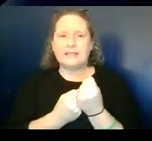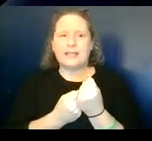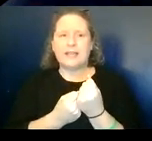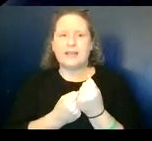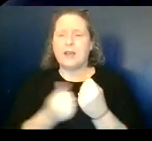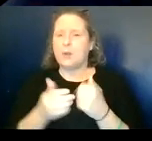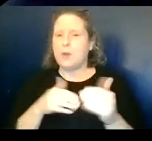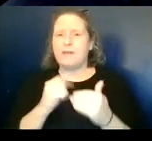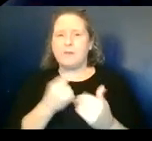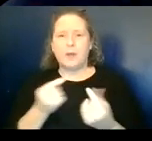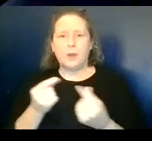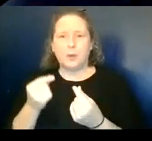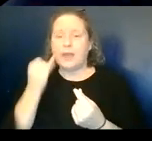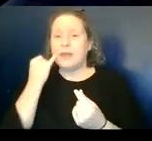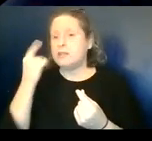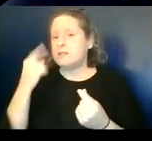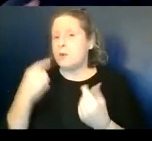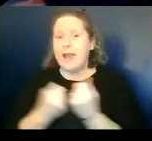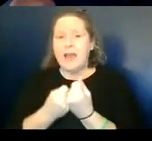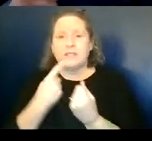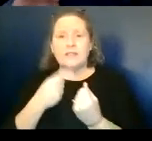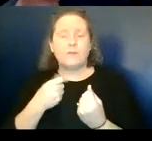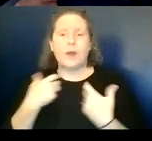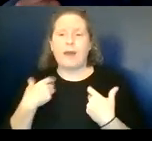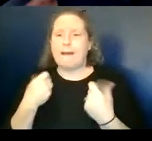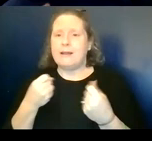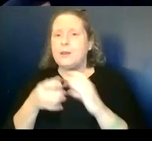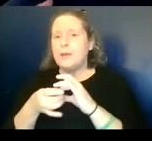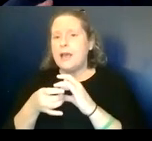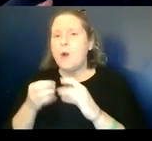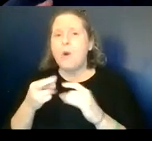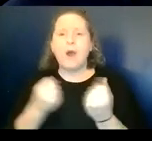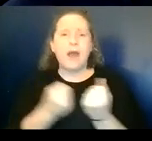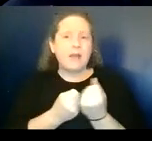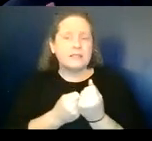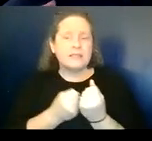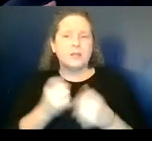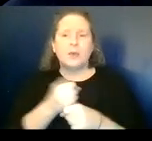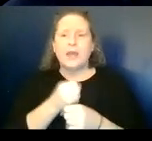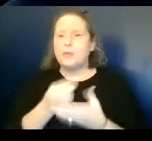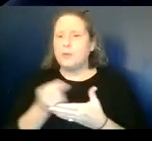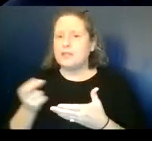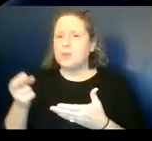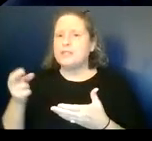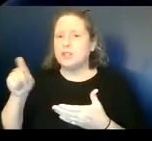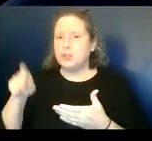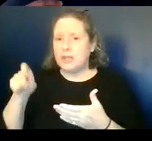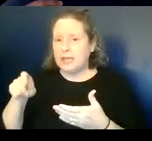advocacy for a healthy relationship or advocacy in getting the resources that you need